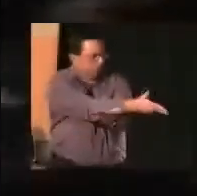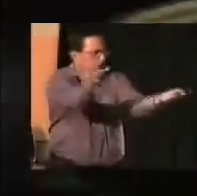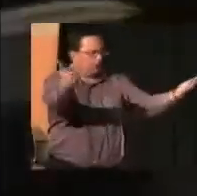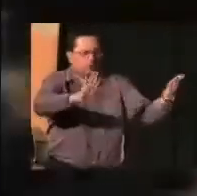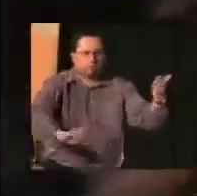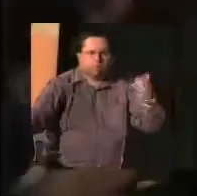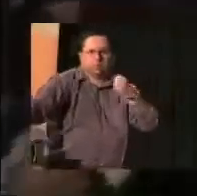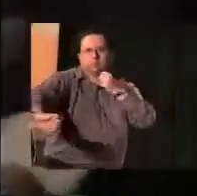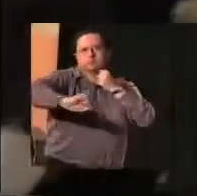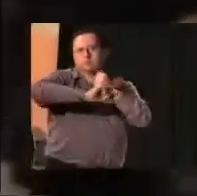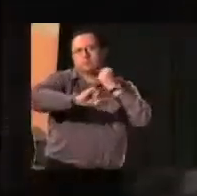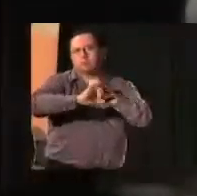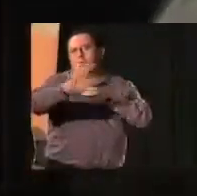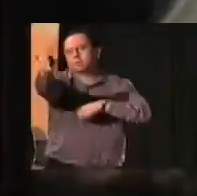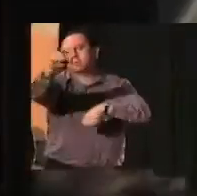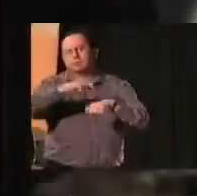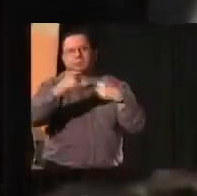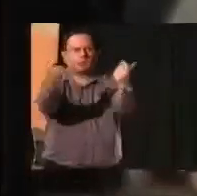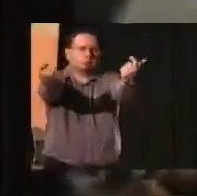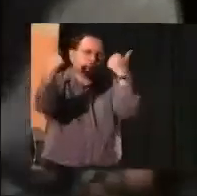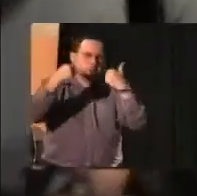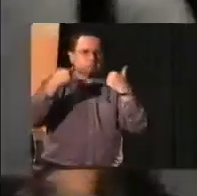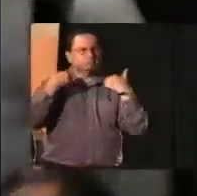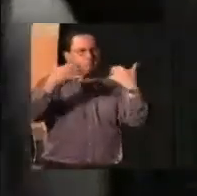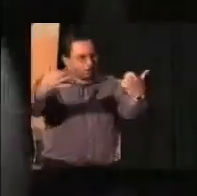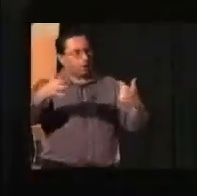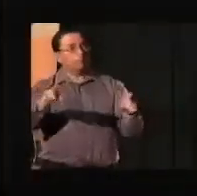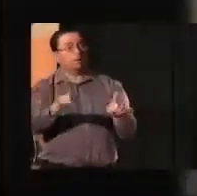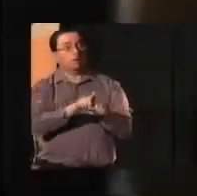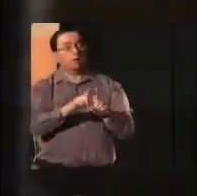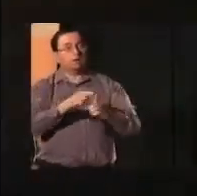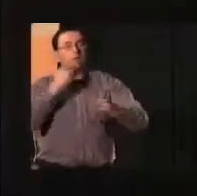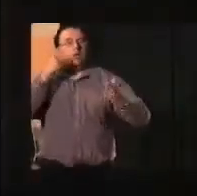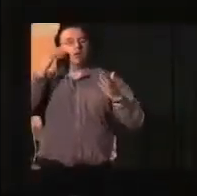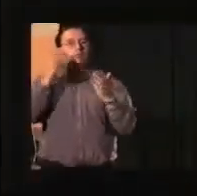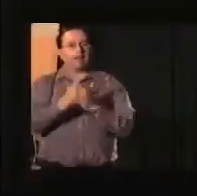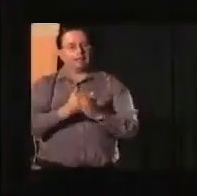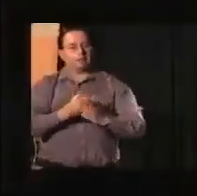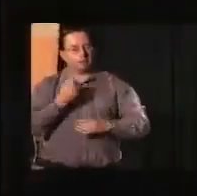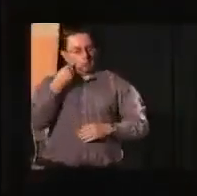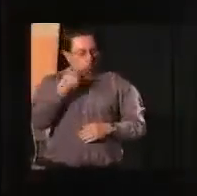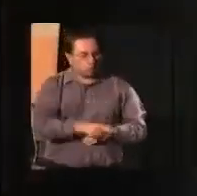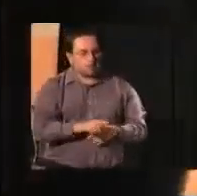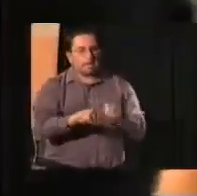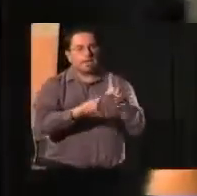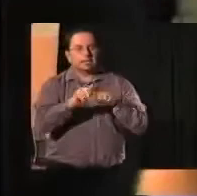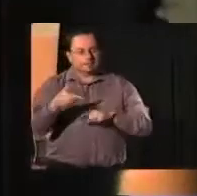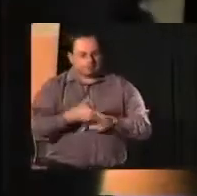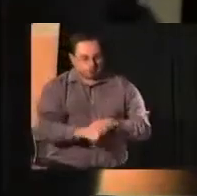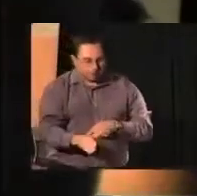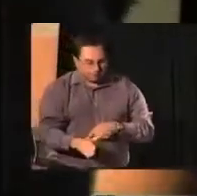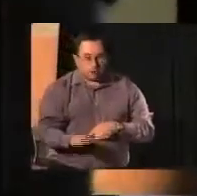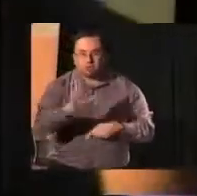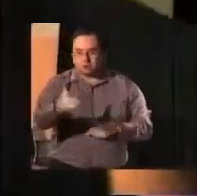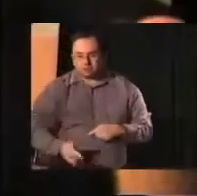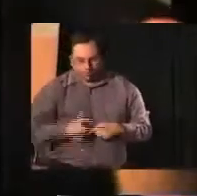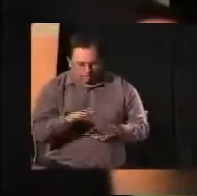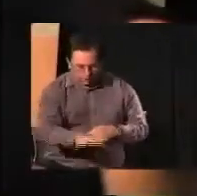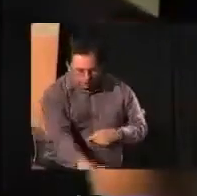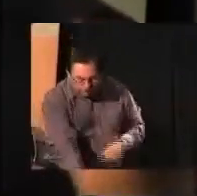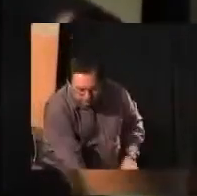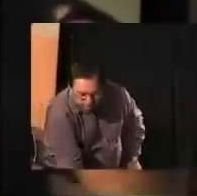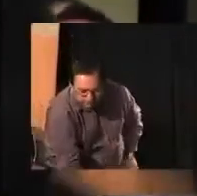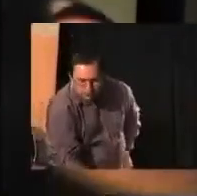support. Thank you for your time. And thank you for choosing to look at that starfish scattered on the beach of your life, for stooping